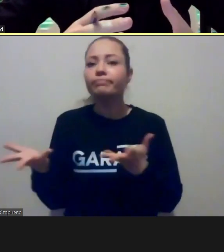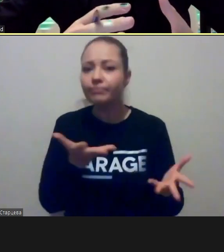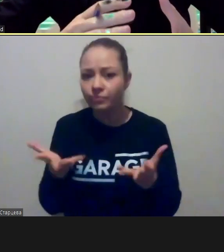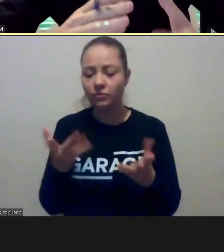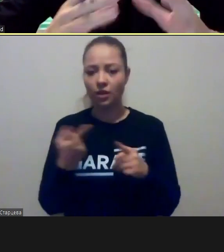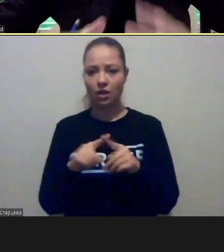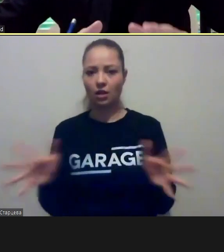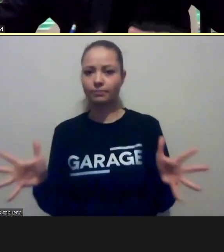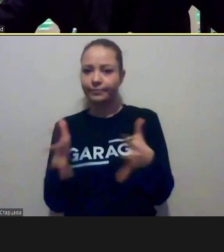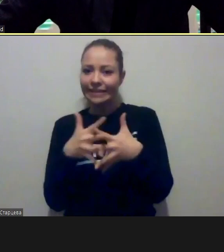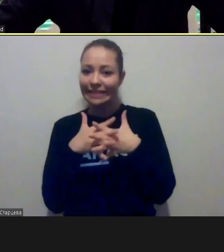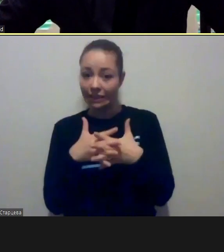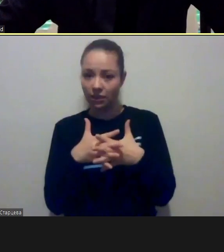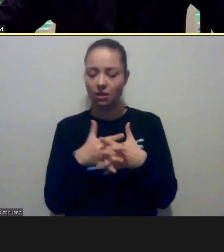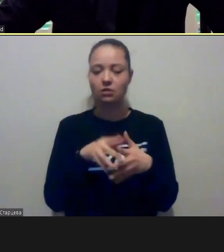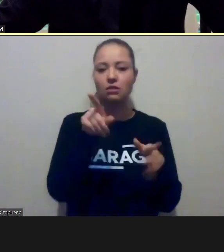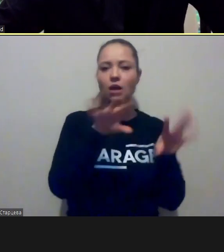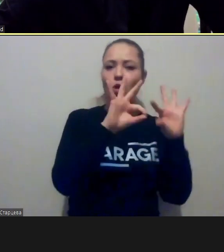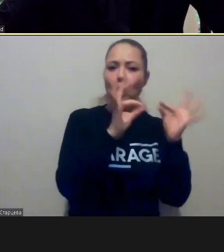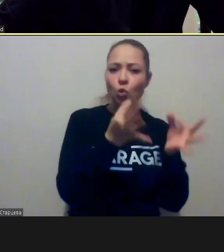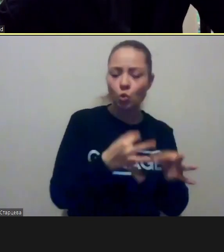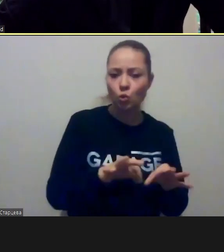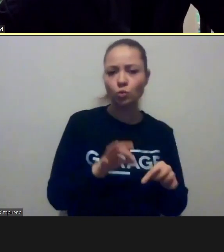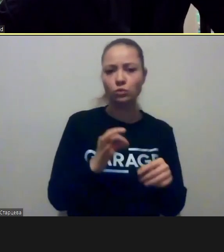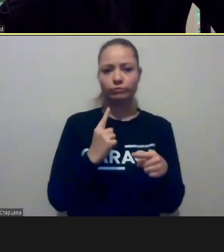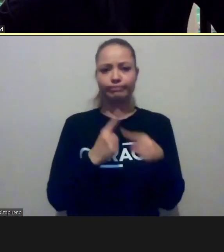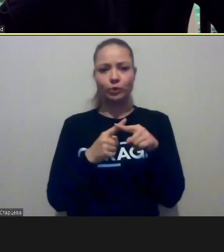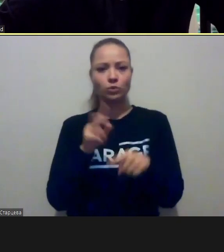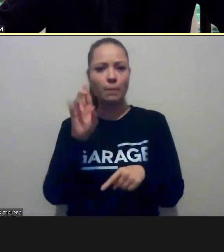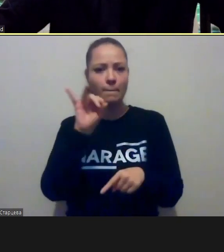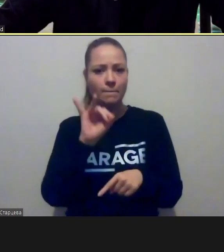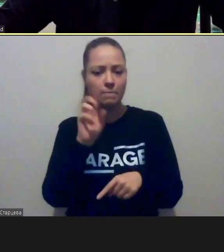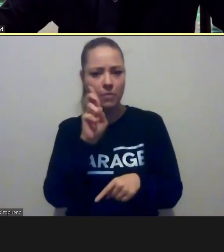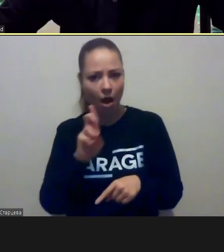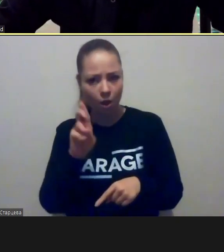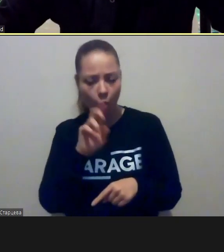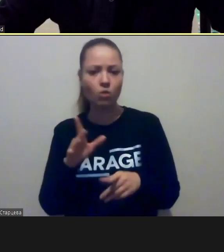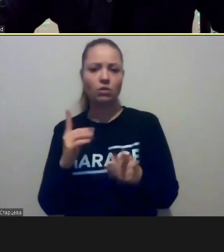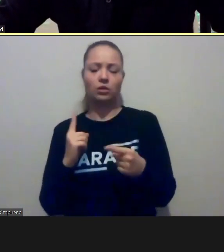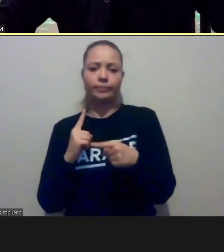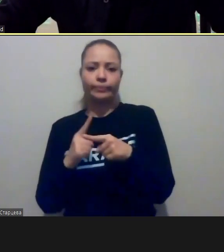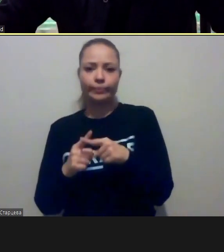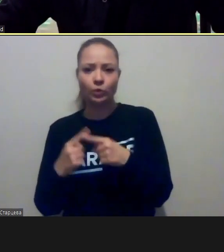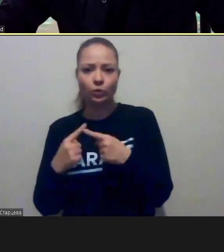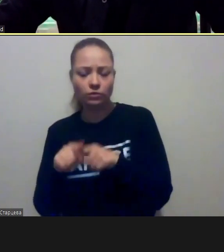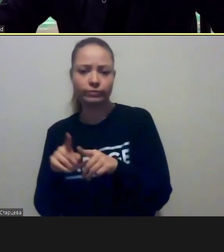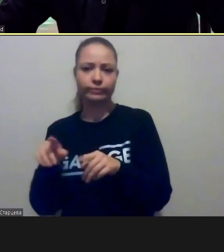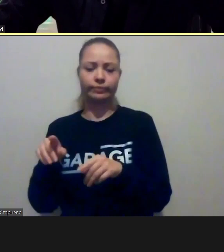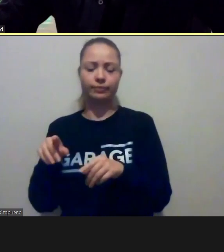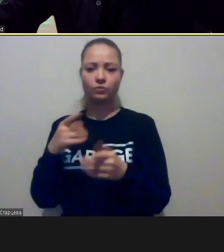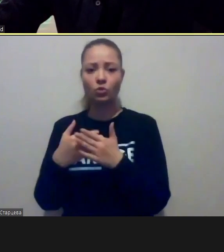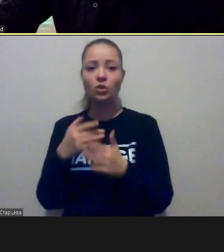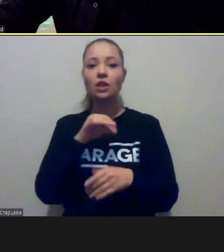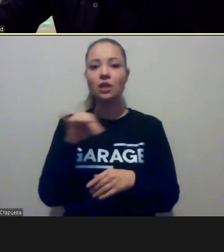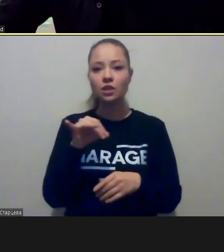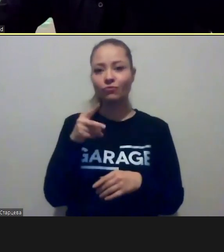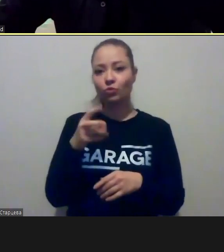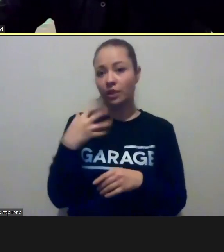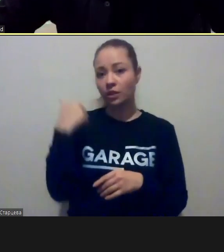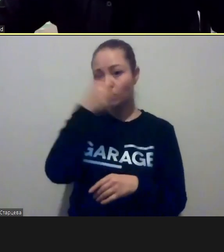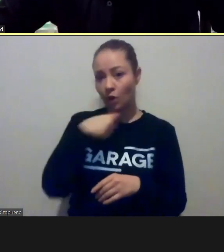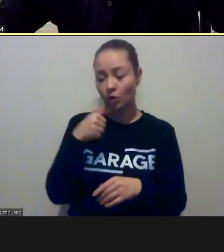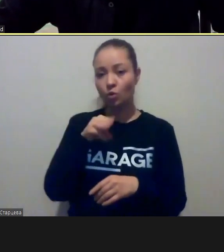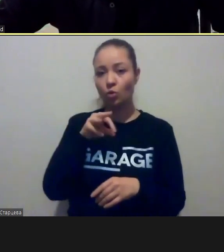art, architecture, biology, astrophysics, and engineering. In 2015, Tomás made a